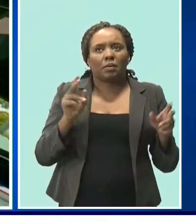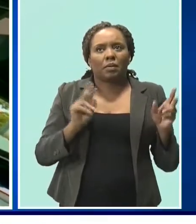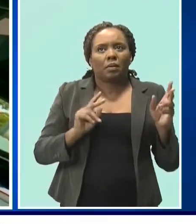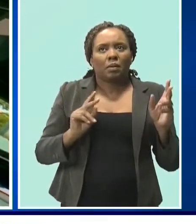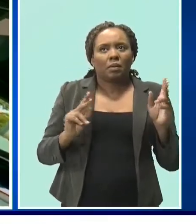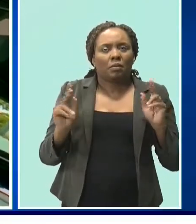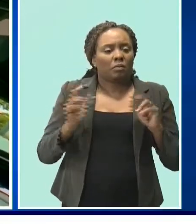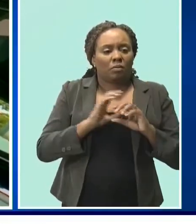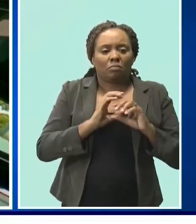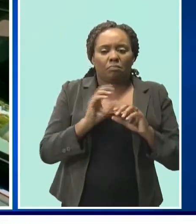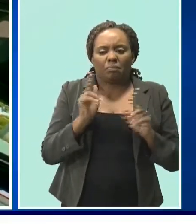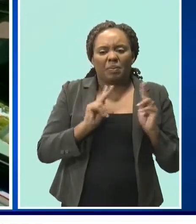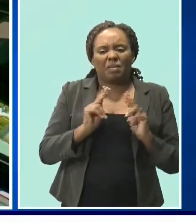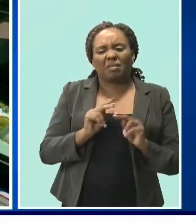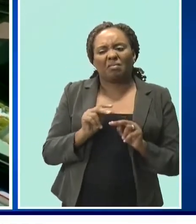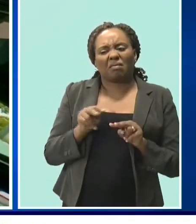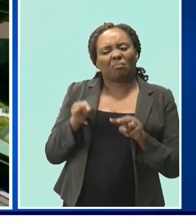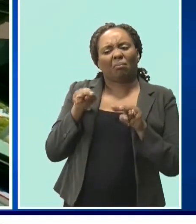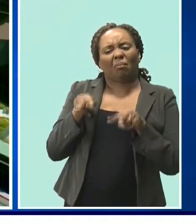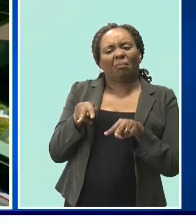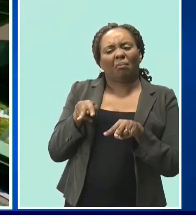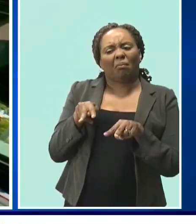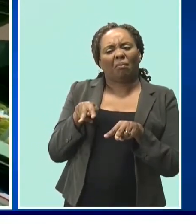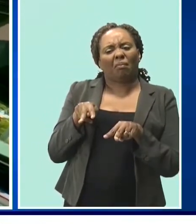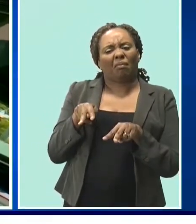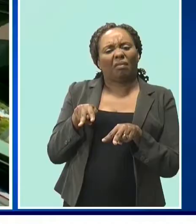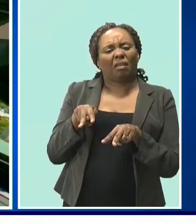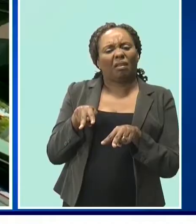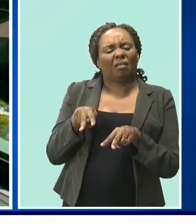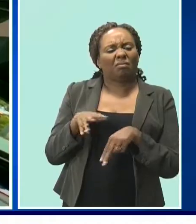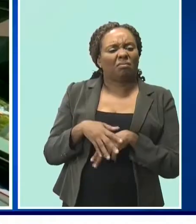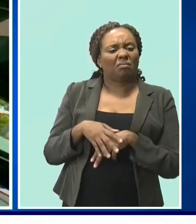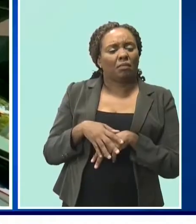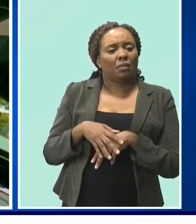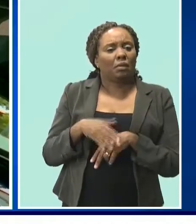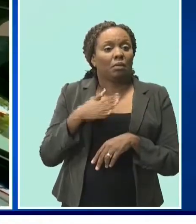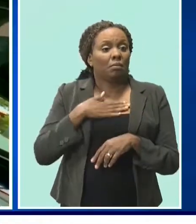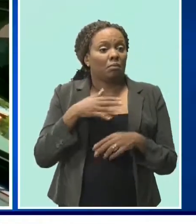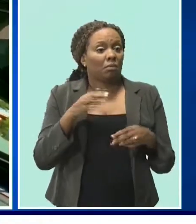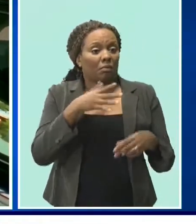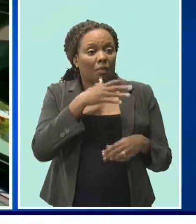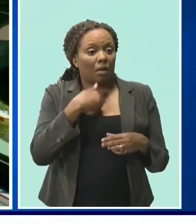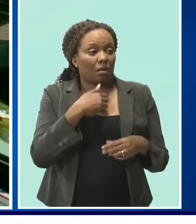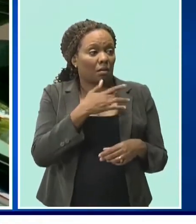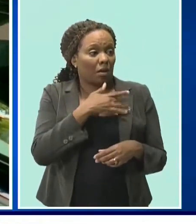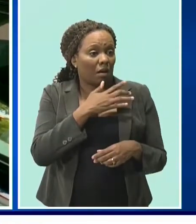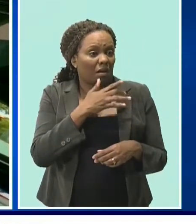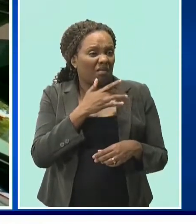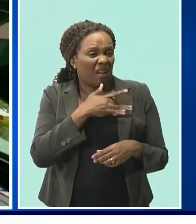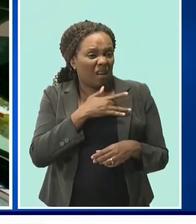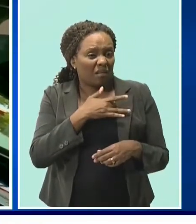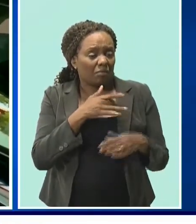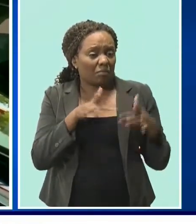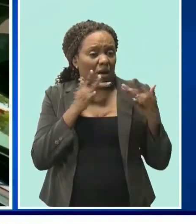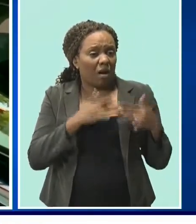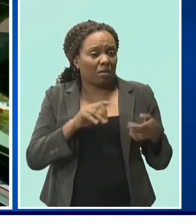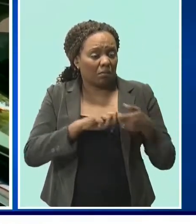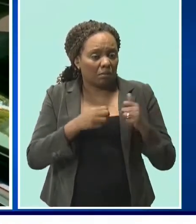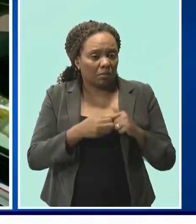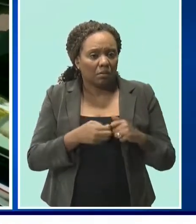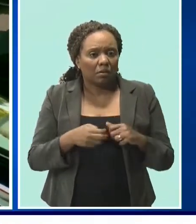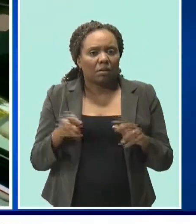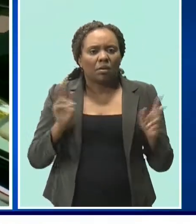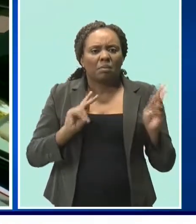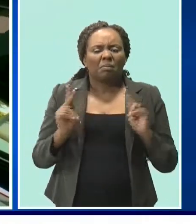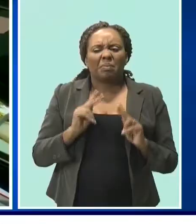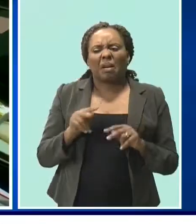family has been ill. My mother has a heart condition, you know. So there are people who are making it